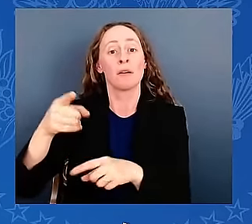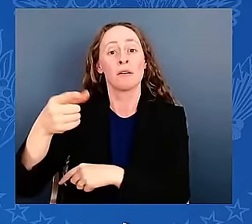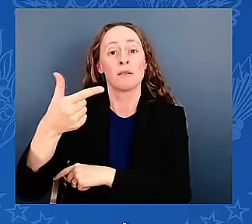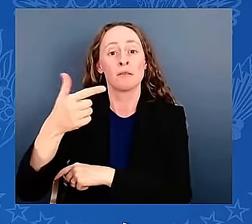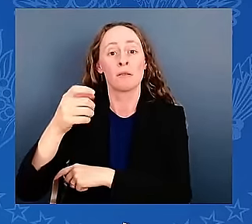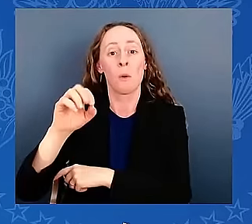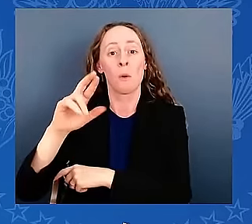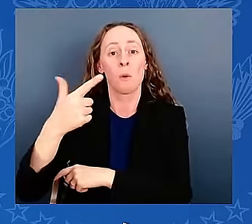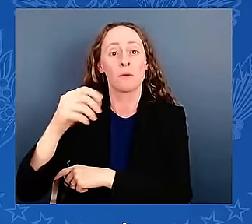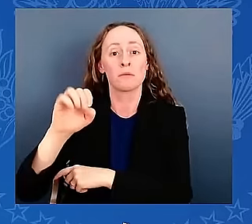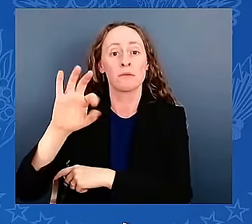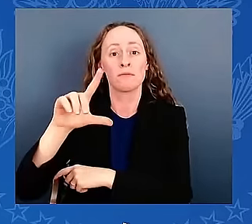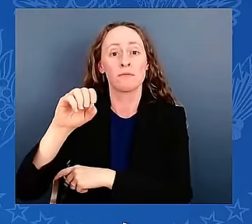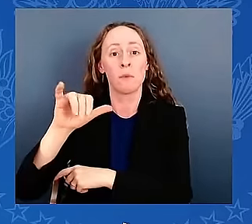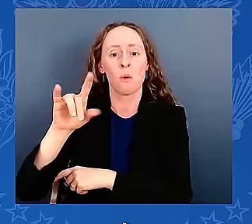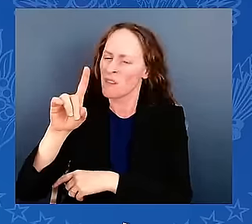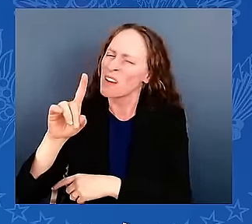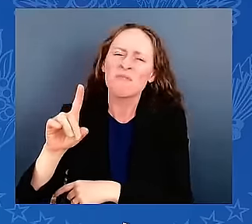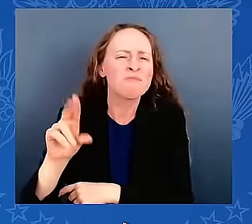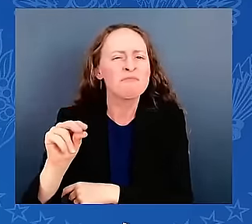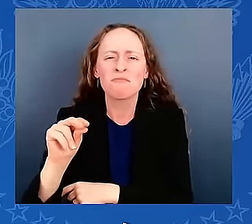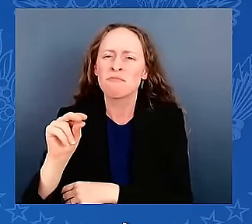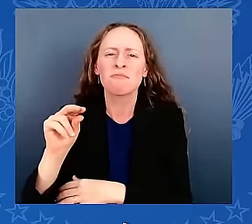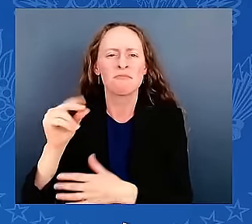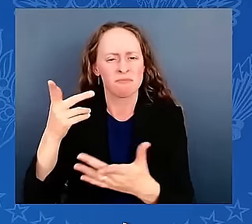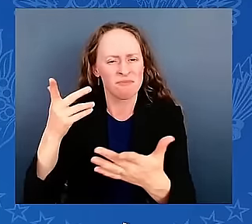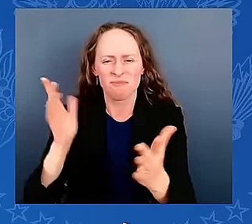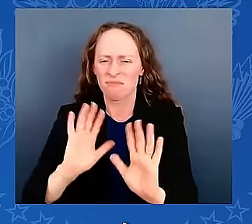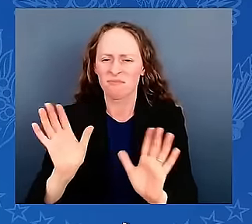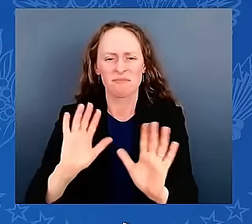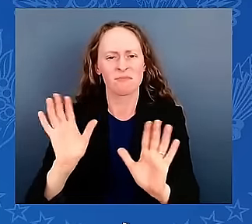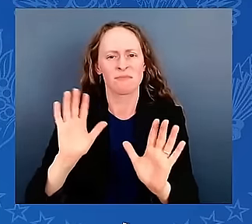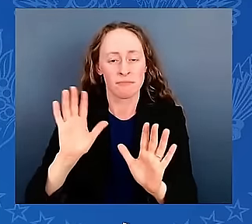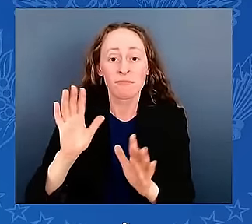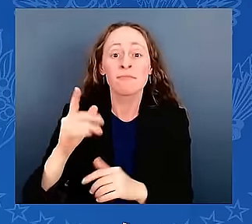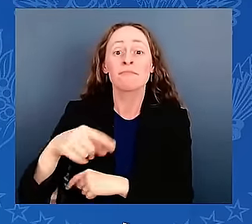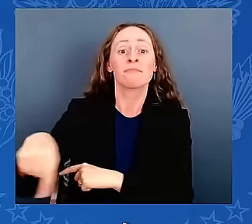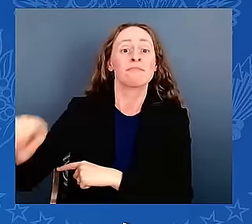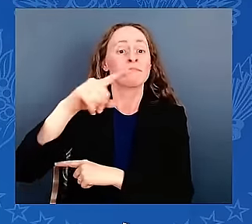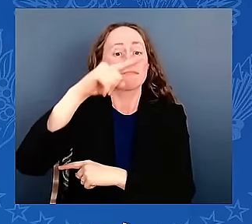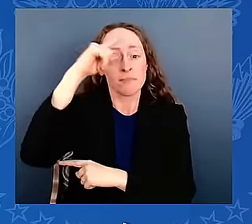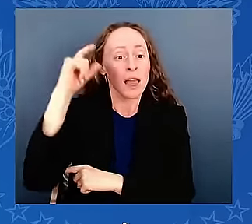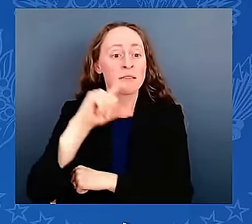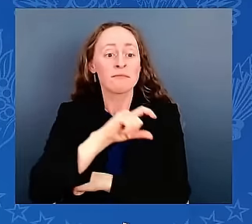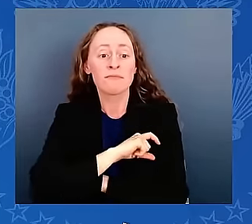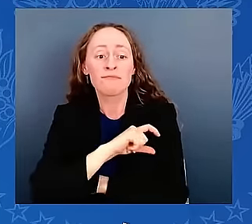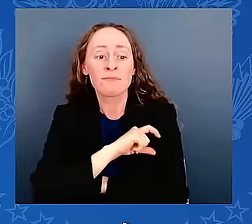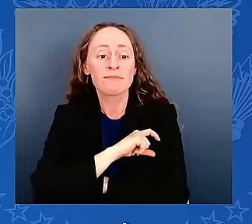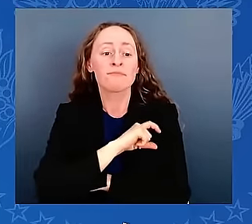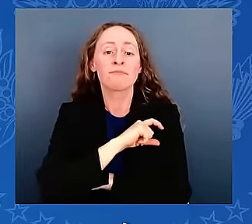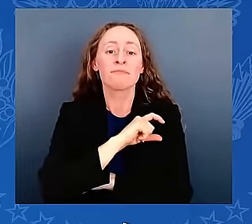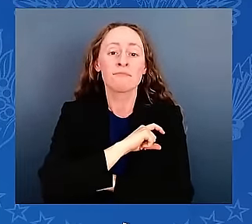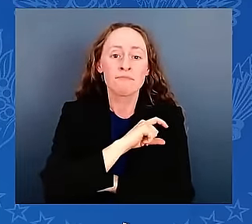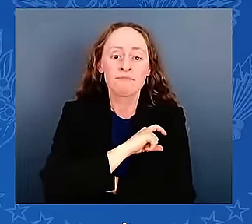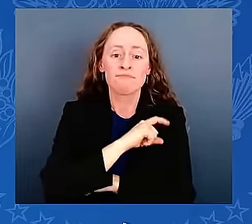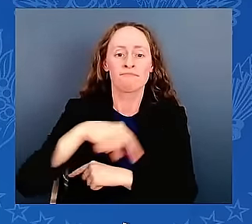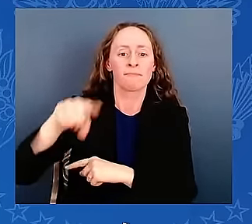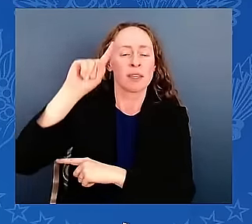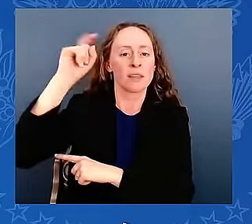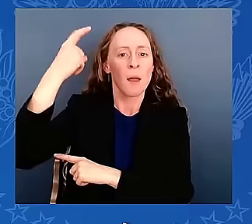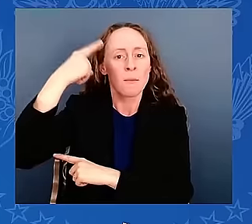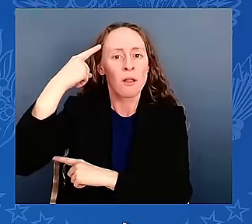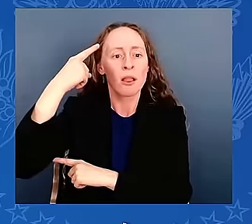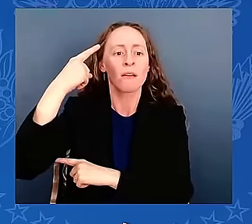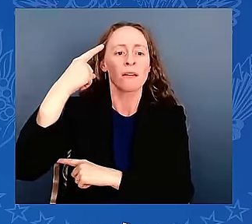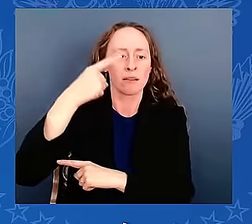Against black veterans like police officers Eugene Goodman on January 6th. And black election workers like Ruby